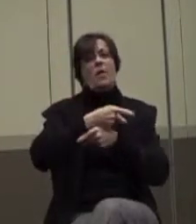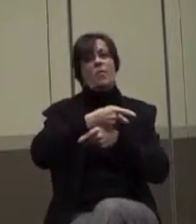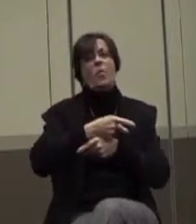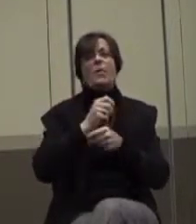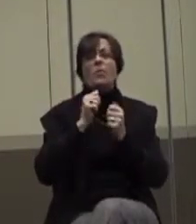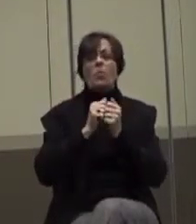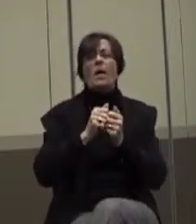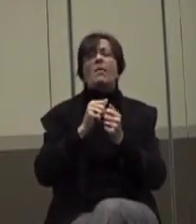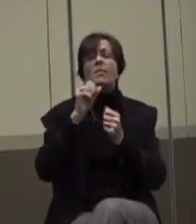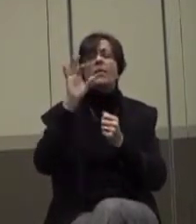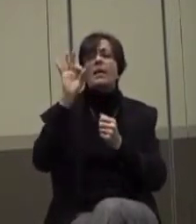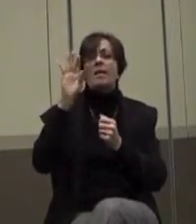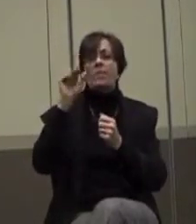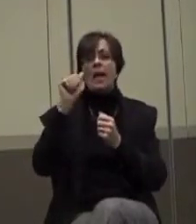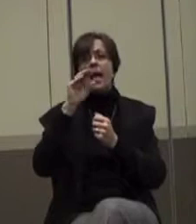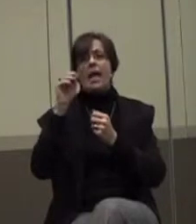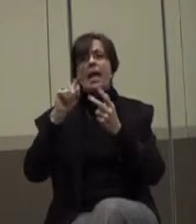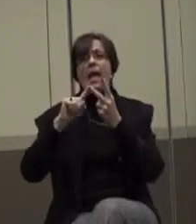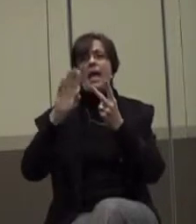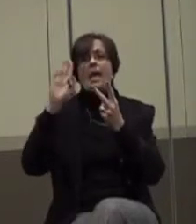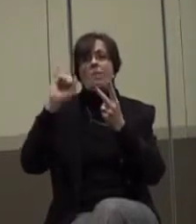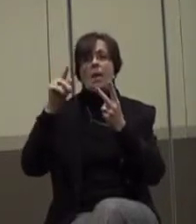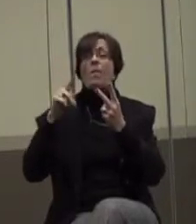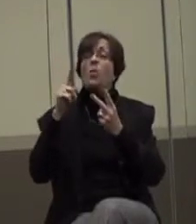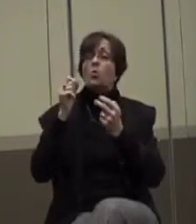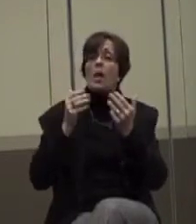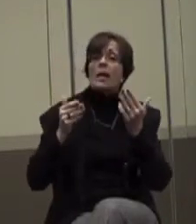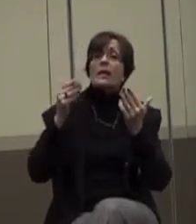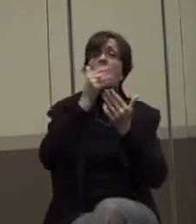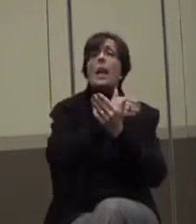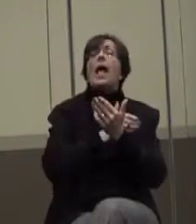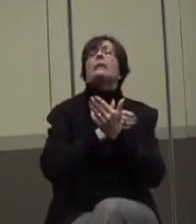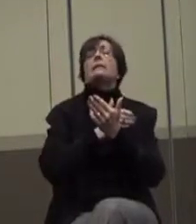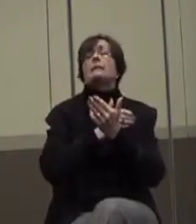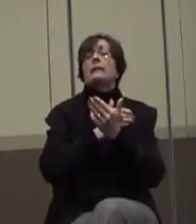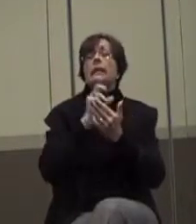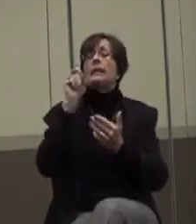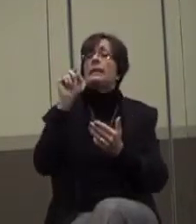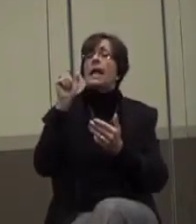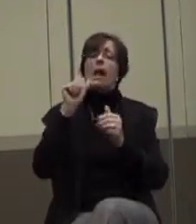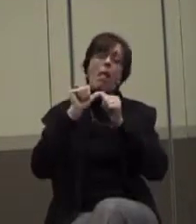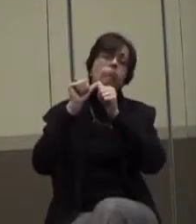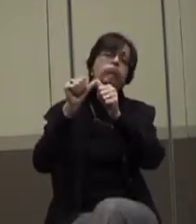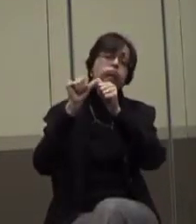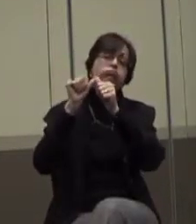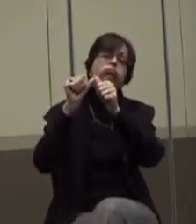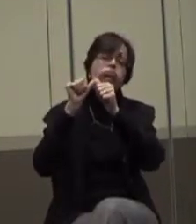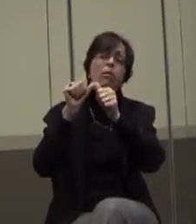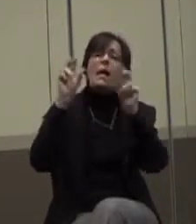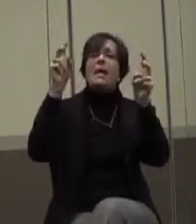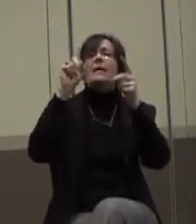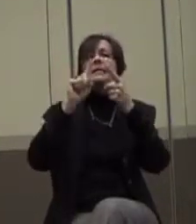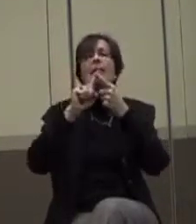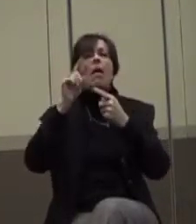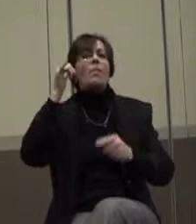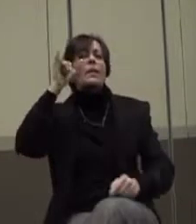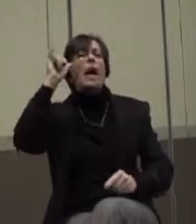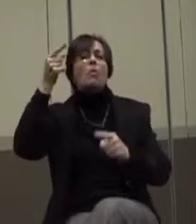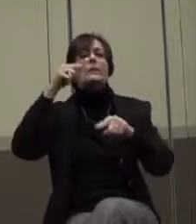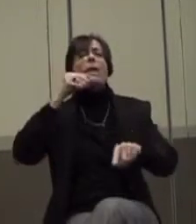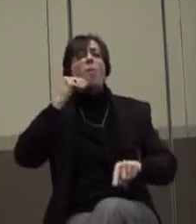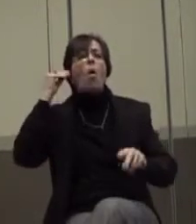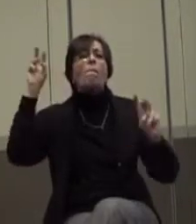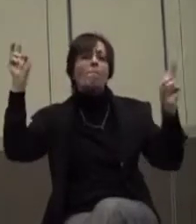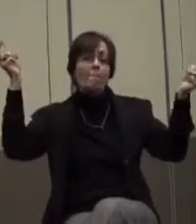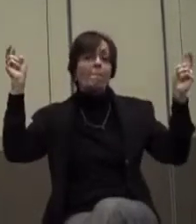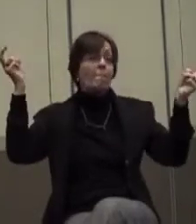you're doing an FBA in a bit is that you can collect data till the cows come home. All right? You will always have, like, what